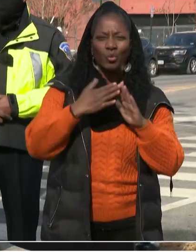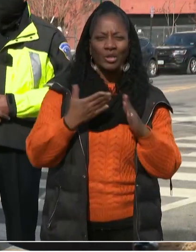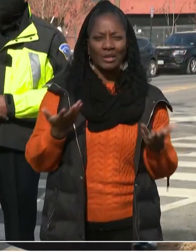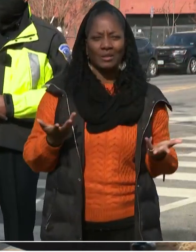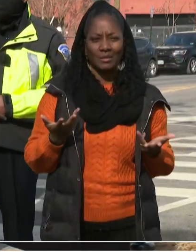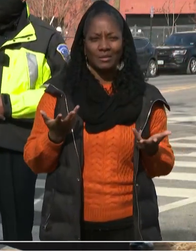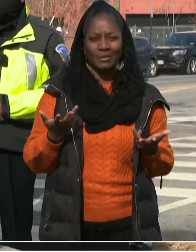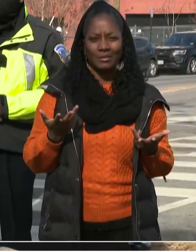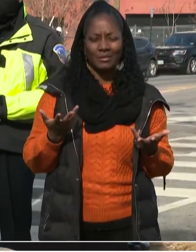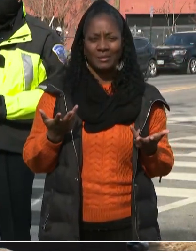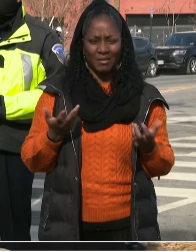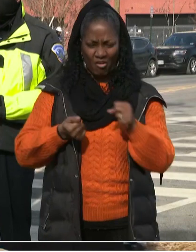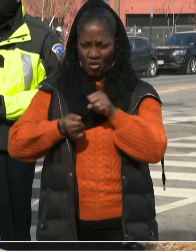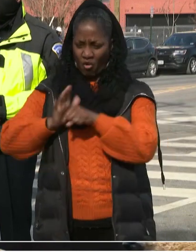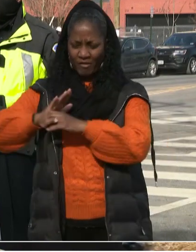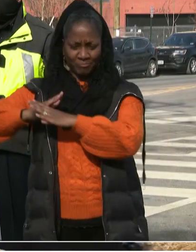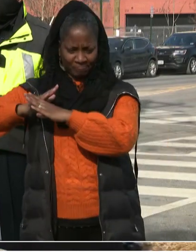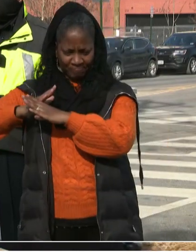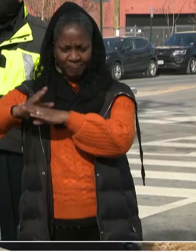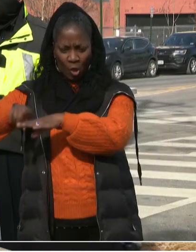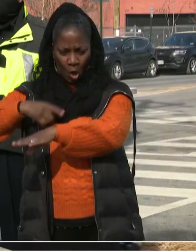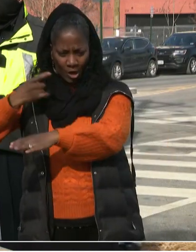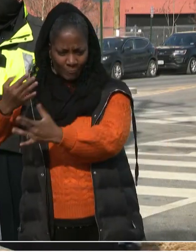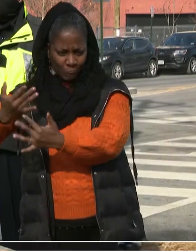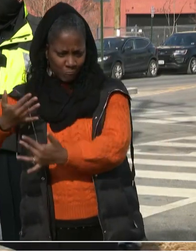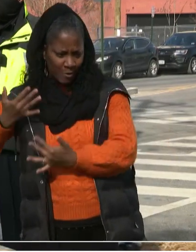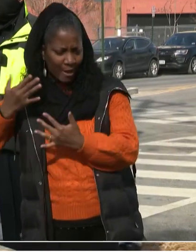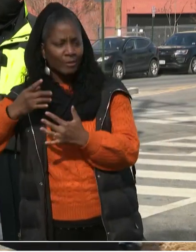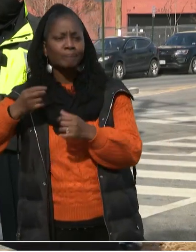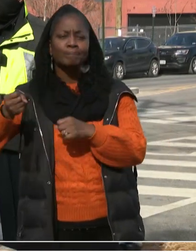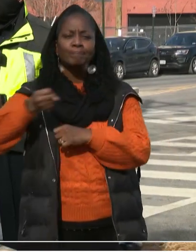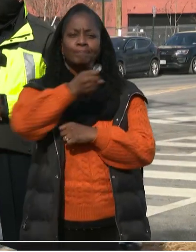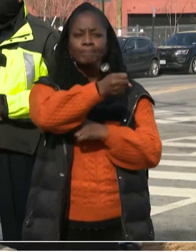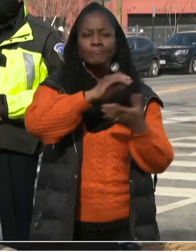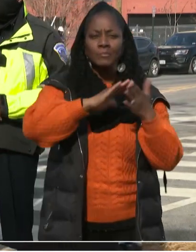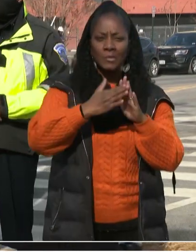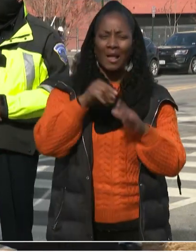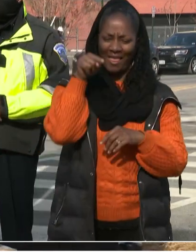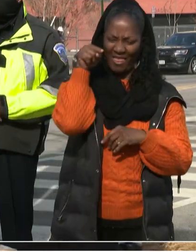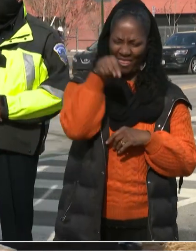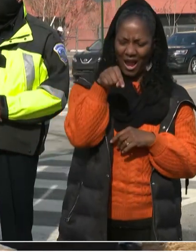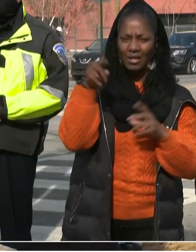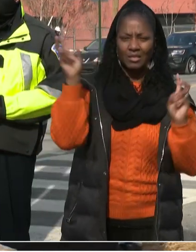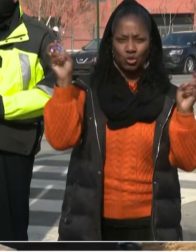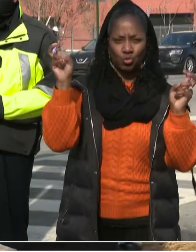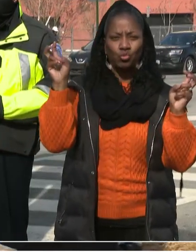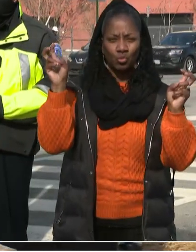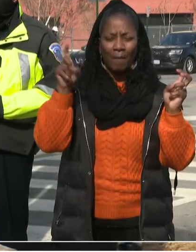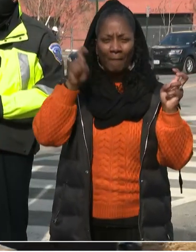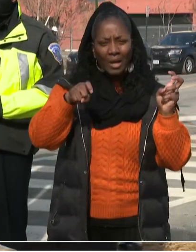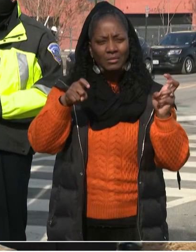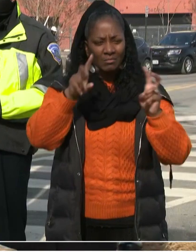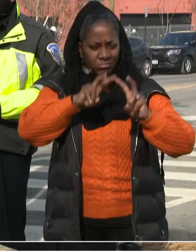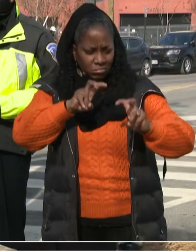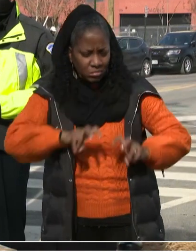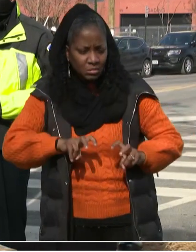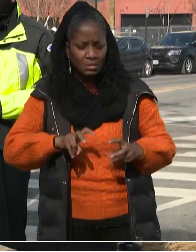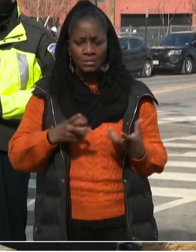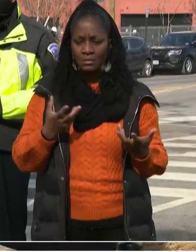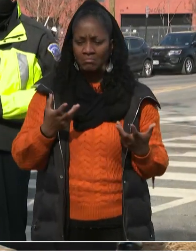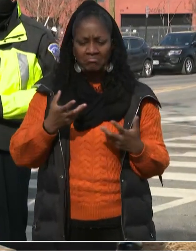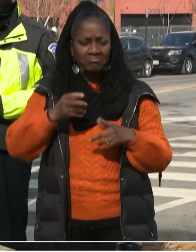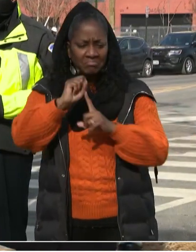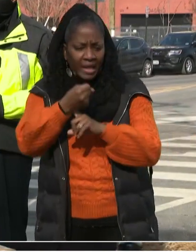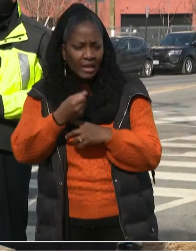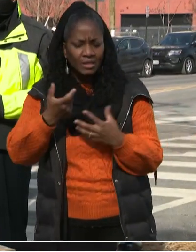That is a problem. And I think that there is an issue there that we really have to examine, right? Whether the case is prosecuted and